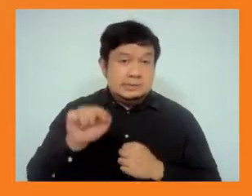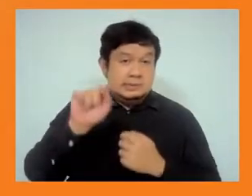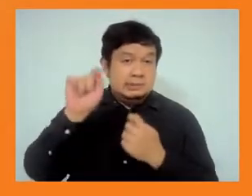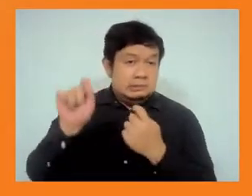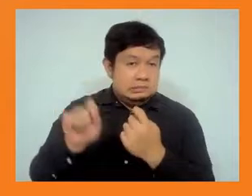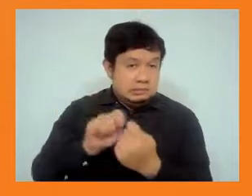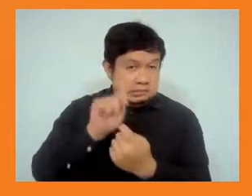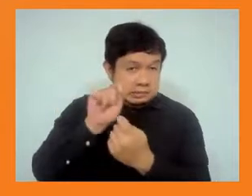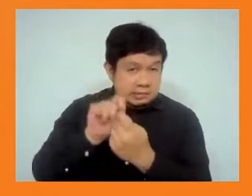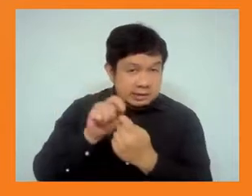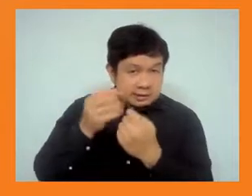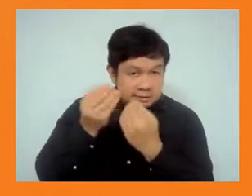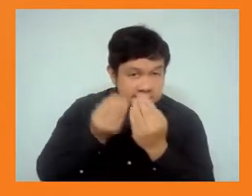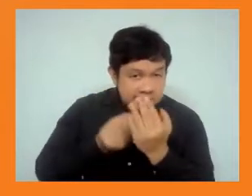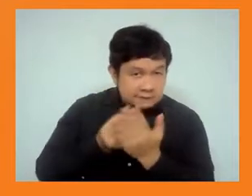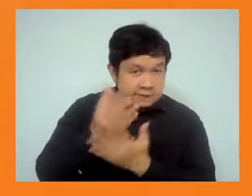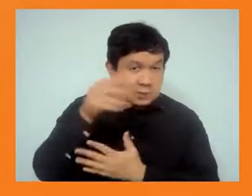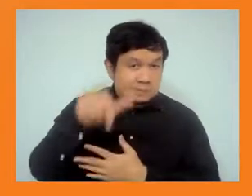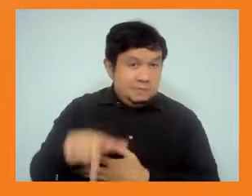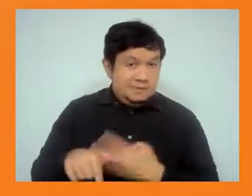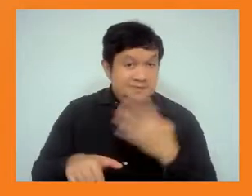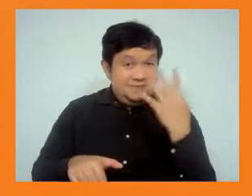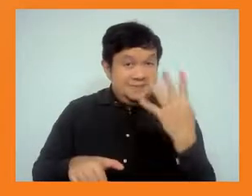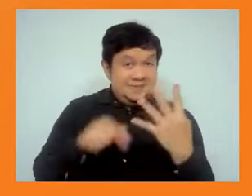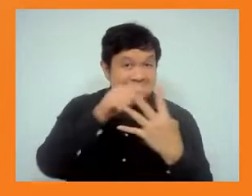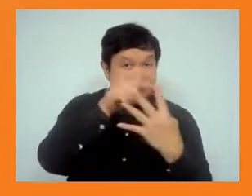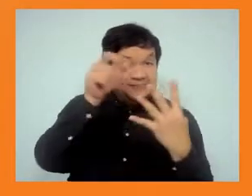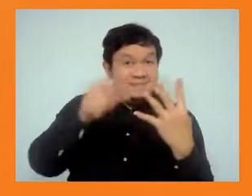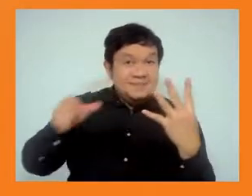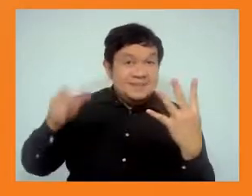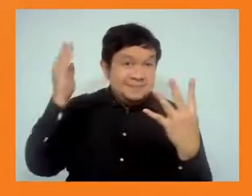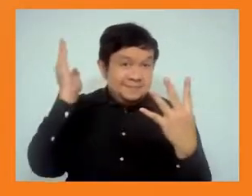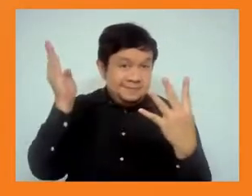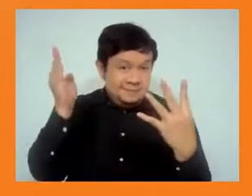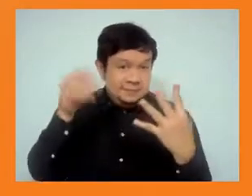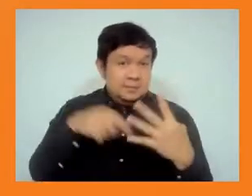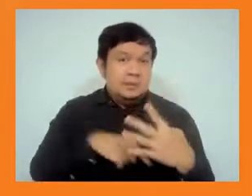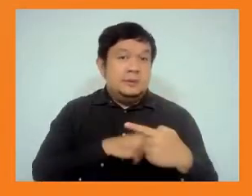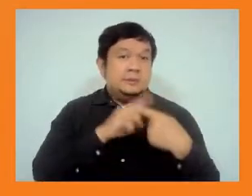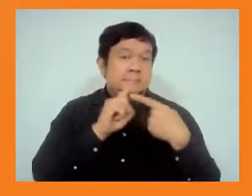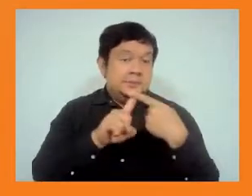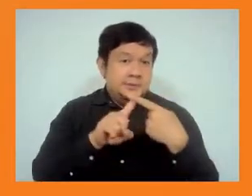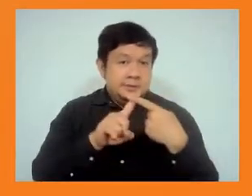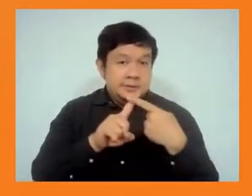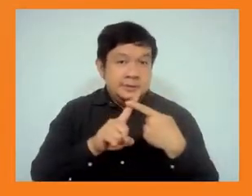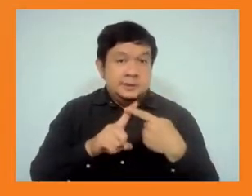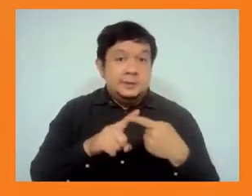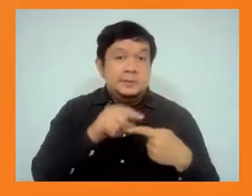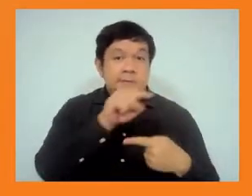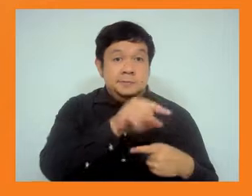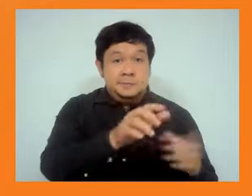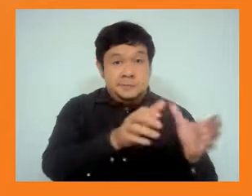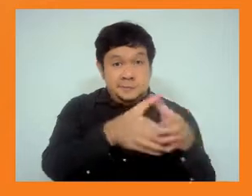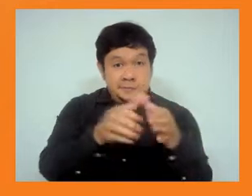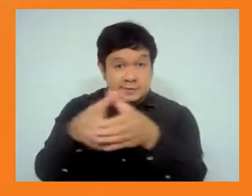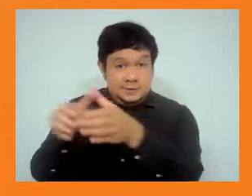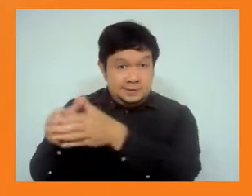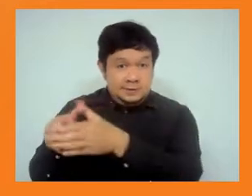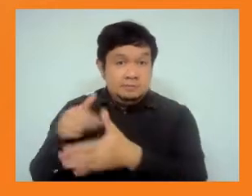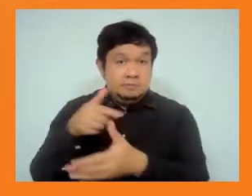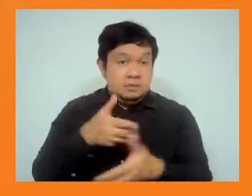system has been called out as one of the main reasons of this flooding. And with the Bangalore Metro's metro airport line being